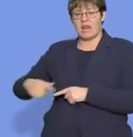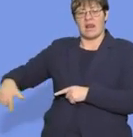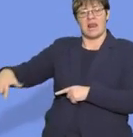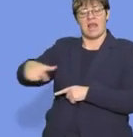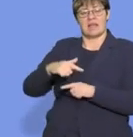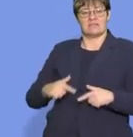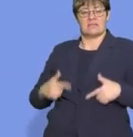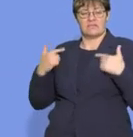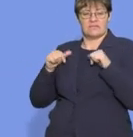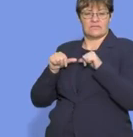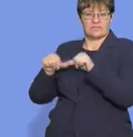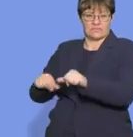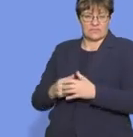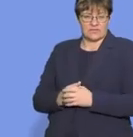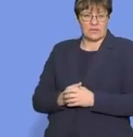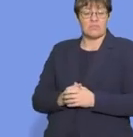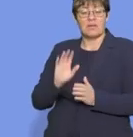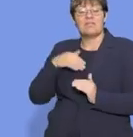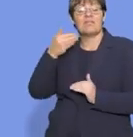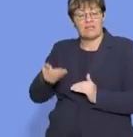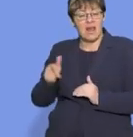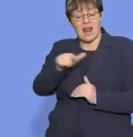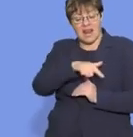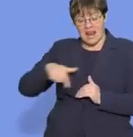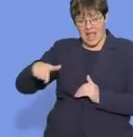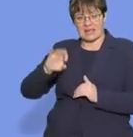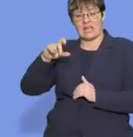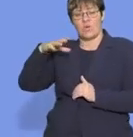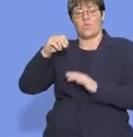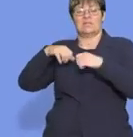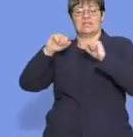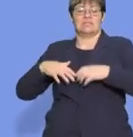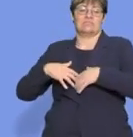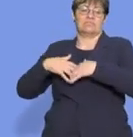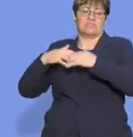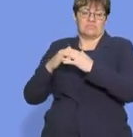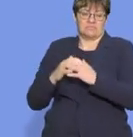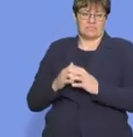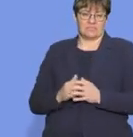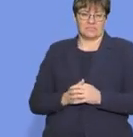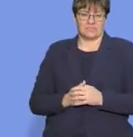time, land ecosystems also came into being.